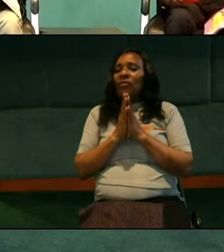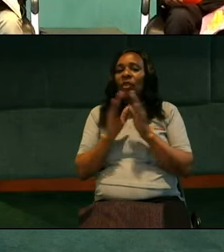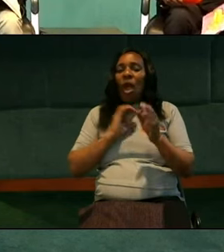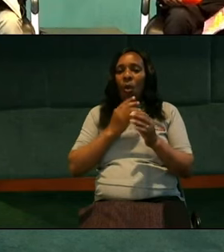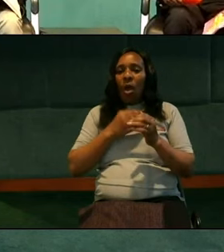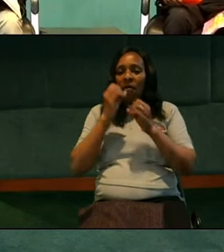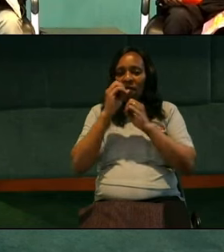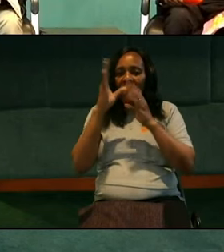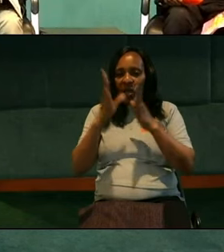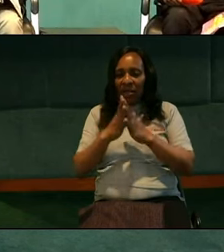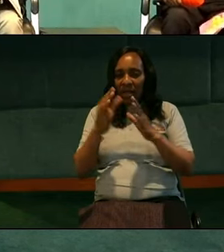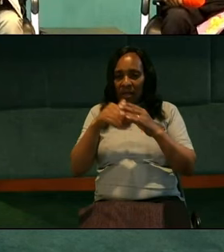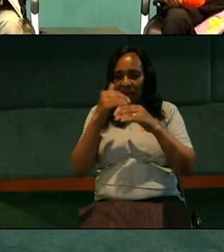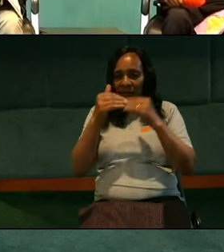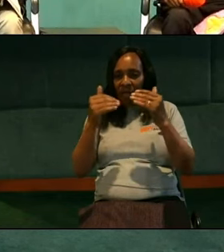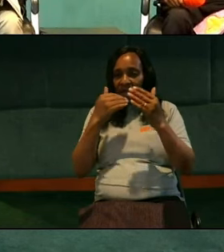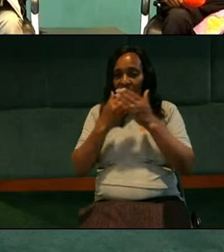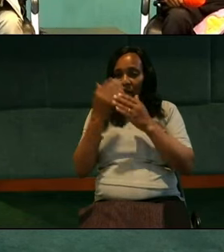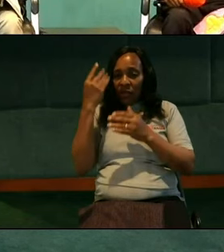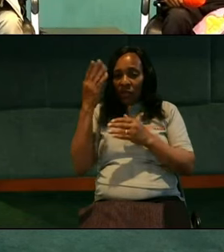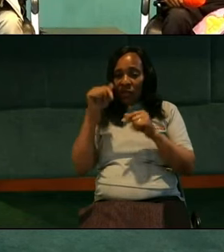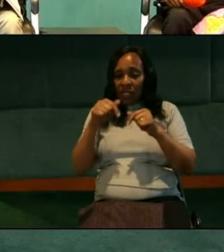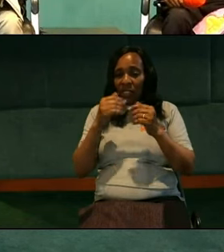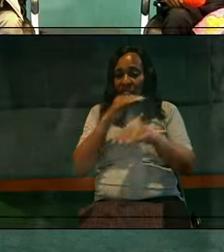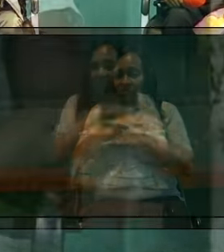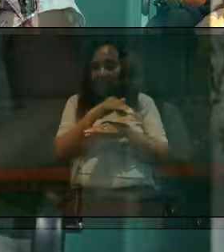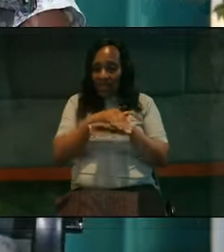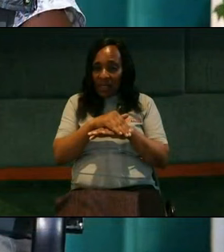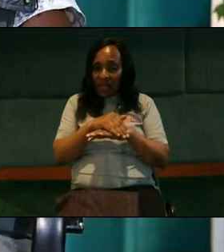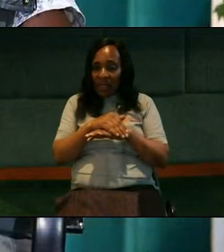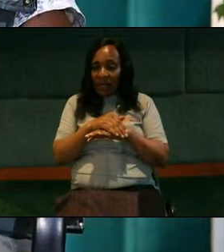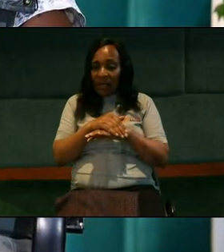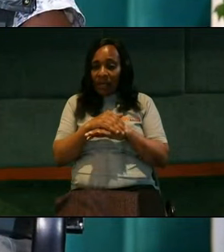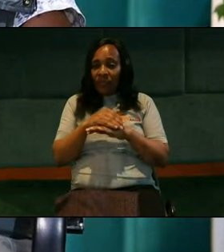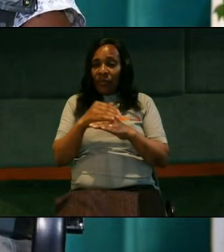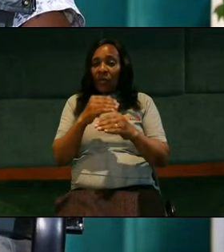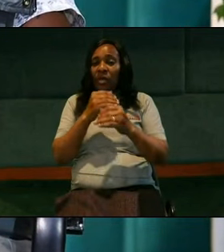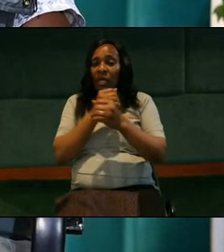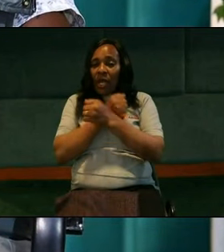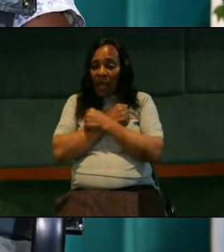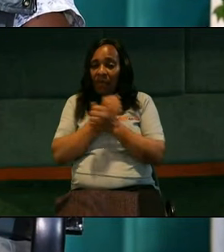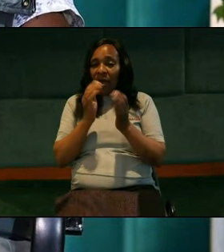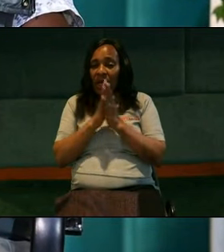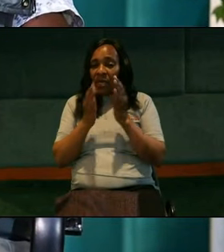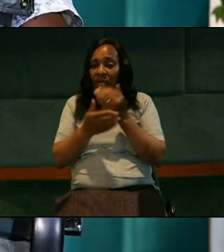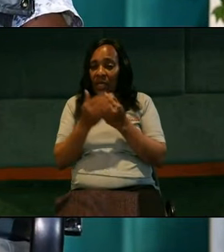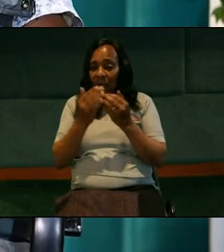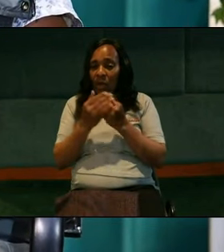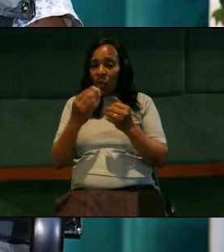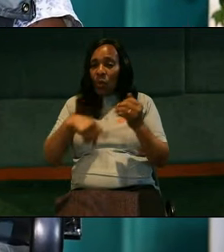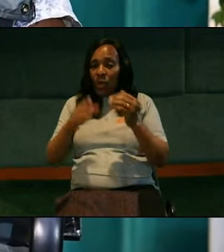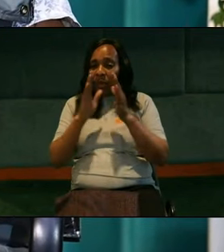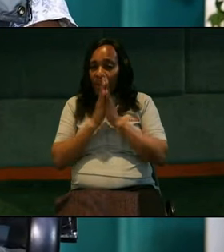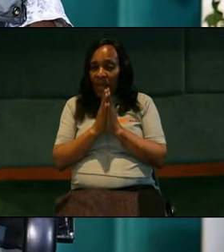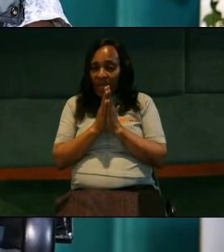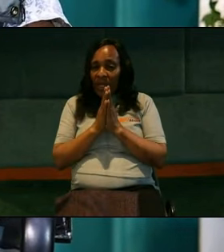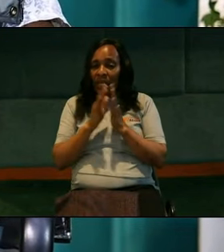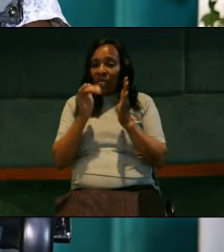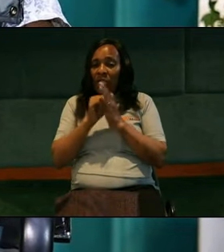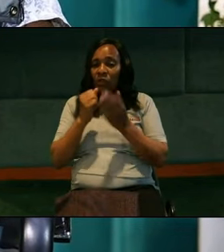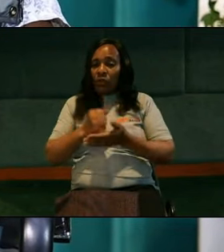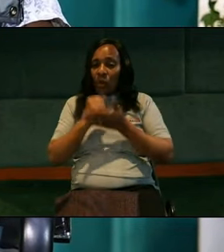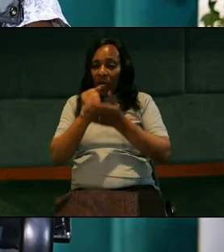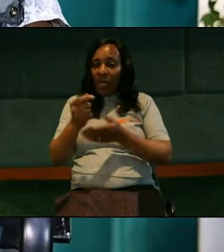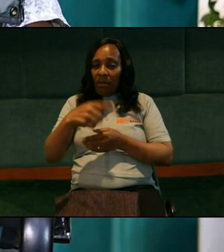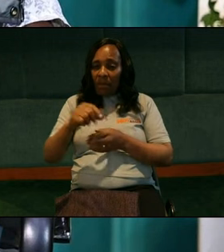Our Father, those above in heaven, thank you this day. We thank you for your love and your care. We pray that you may help